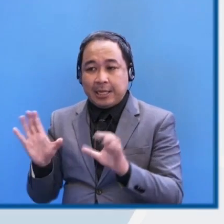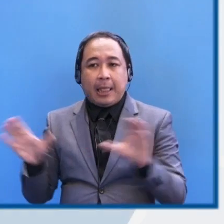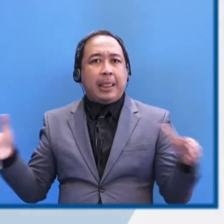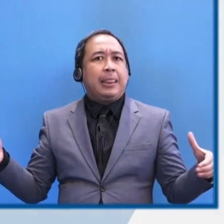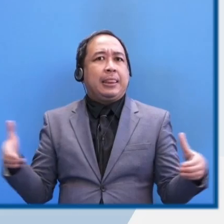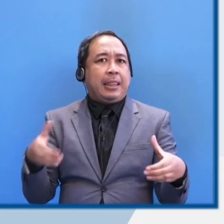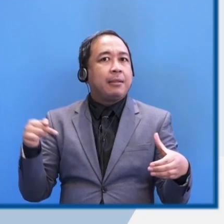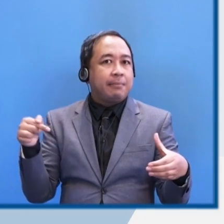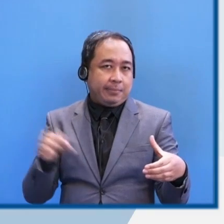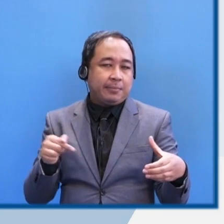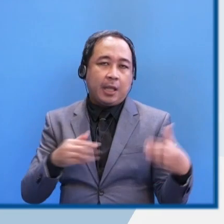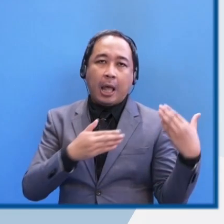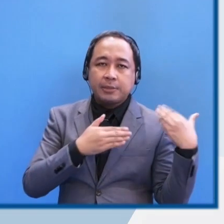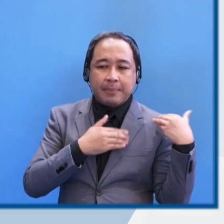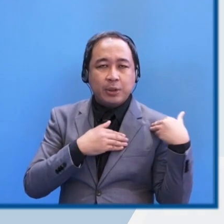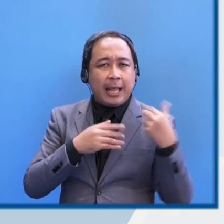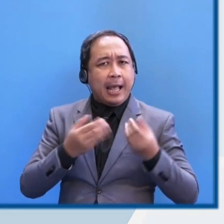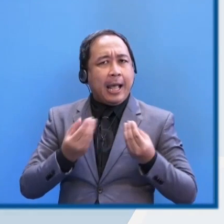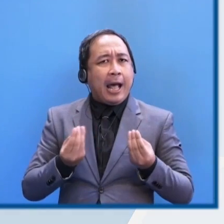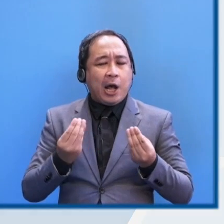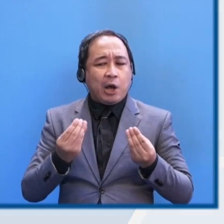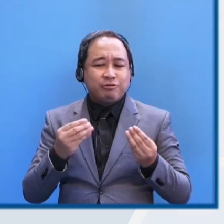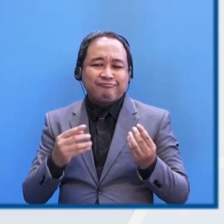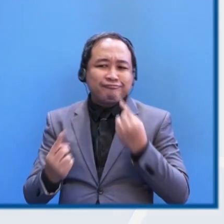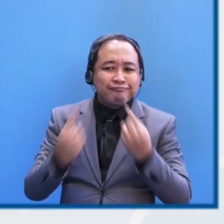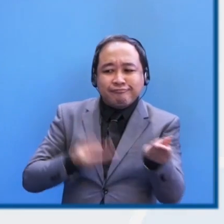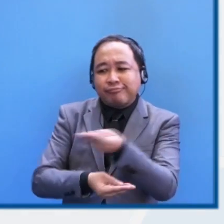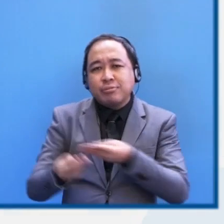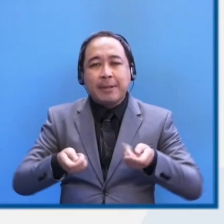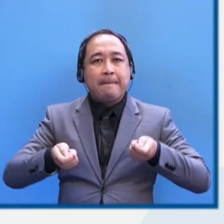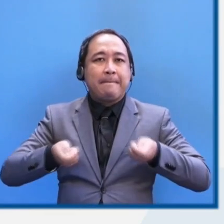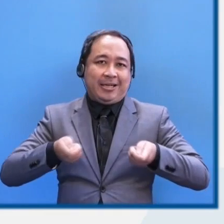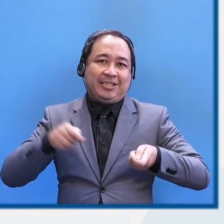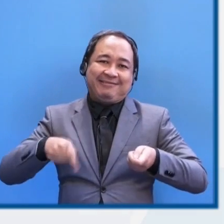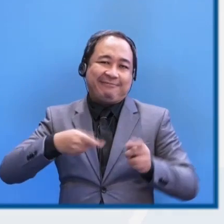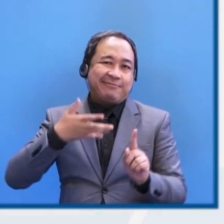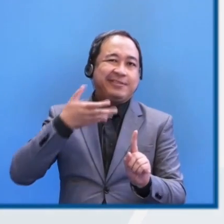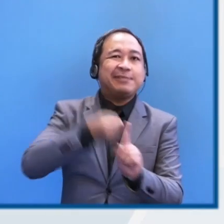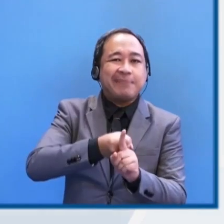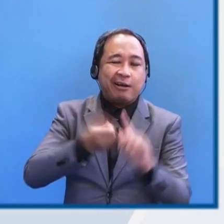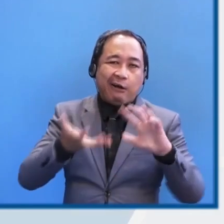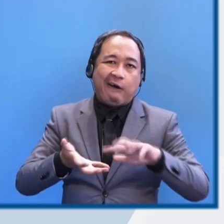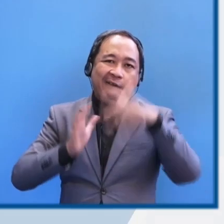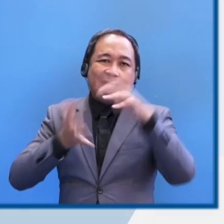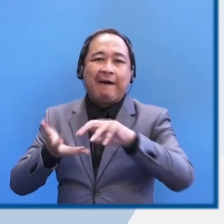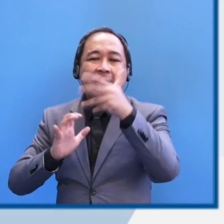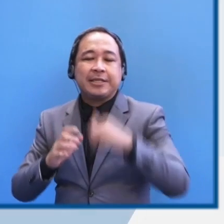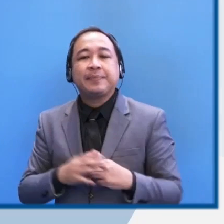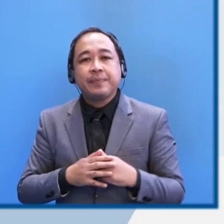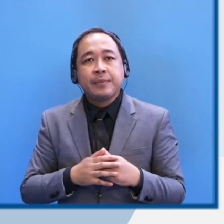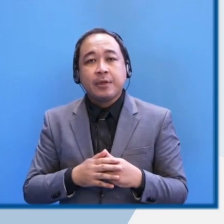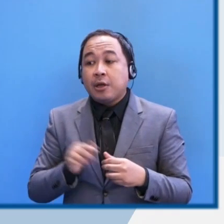specific hazard. The climate information for Ministry of Irrigation and Water Resources